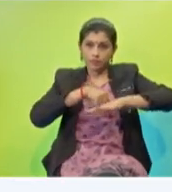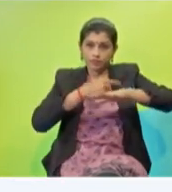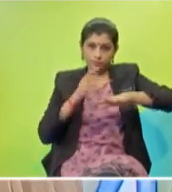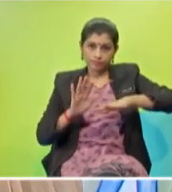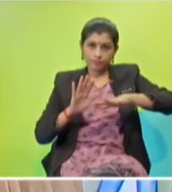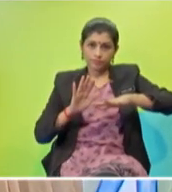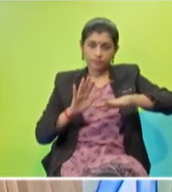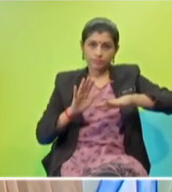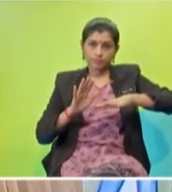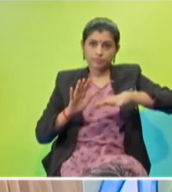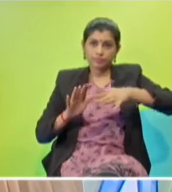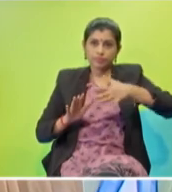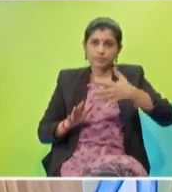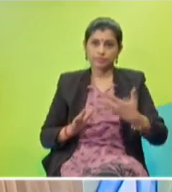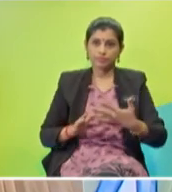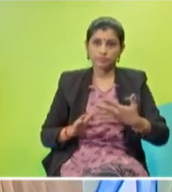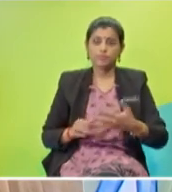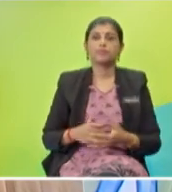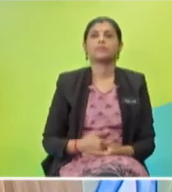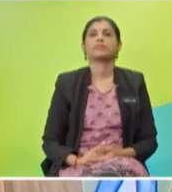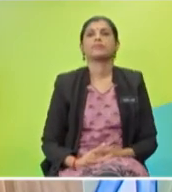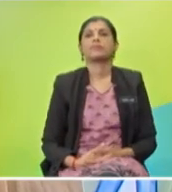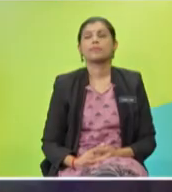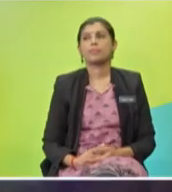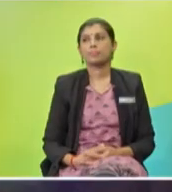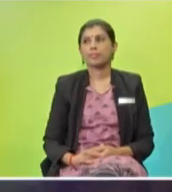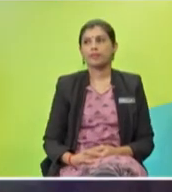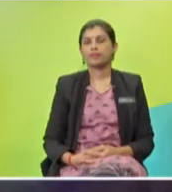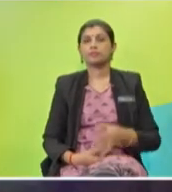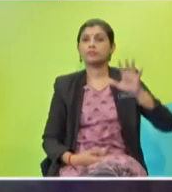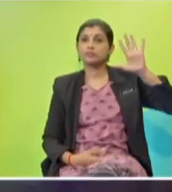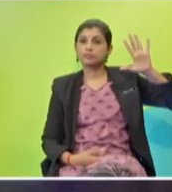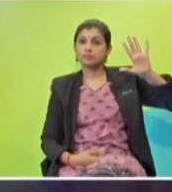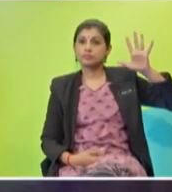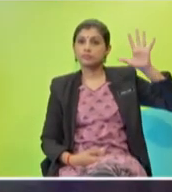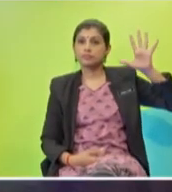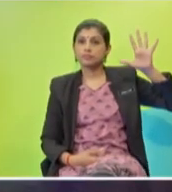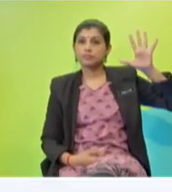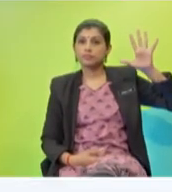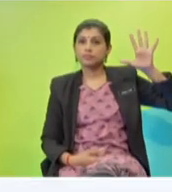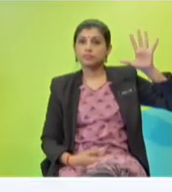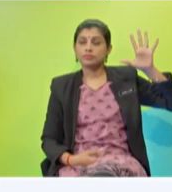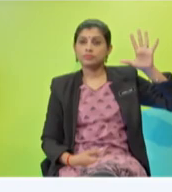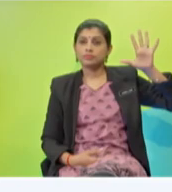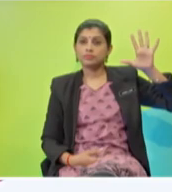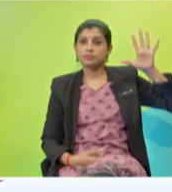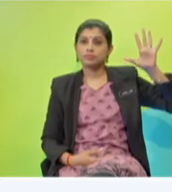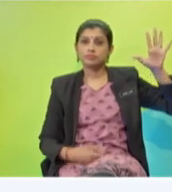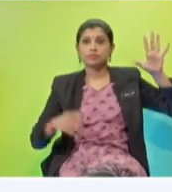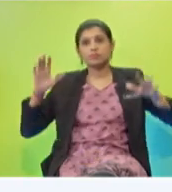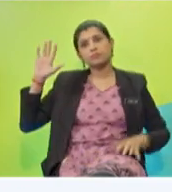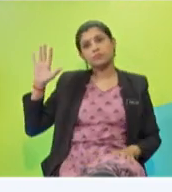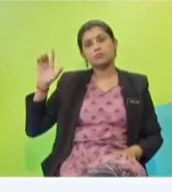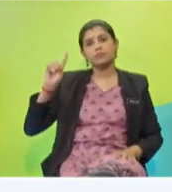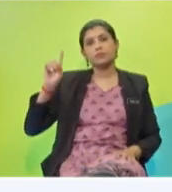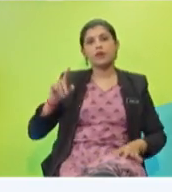how to make magic with your hand. Okay. Yes. Everyone show me your hand. Where's your hand? Left hand, teacher? Yeah, left